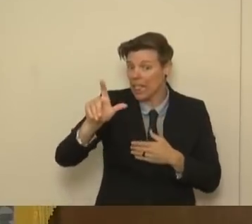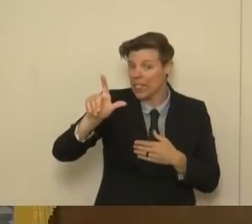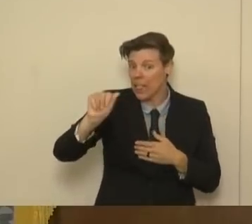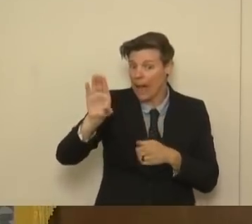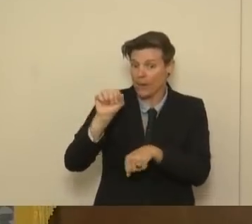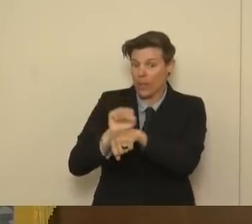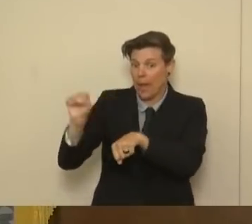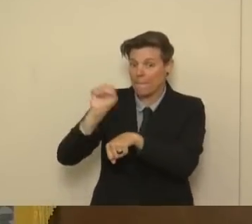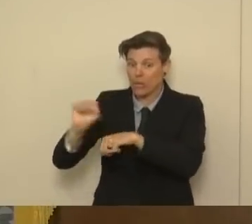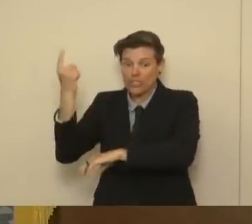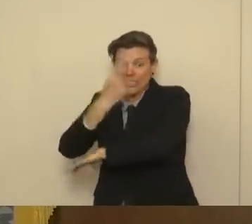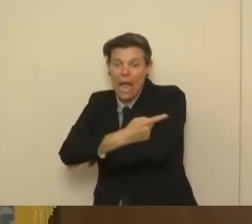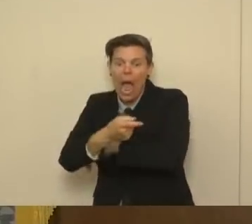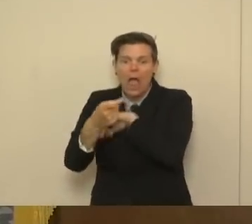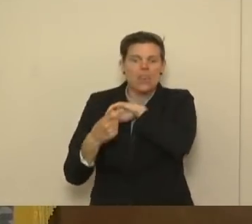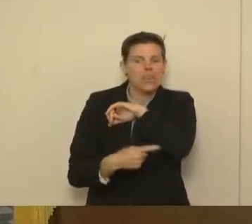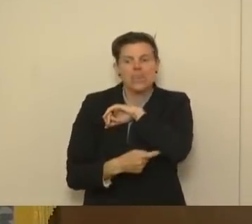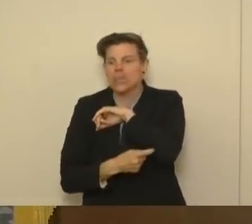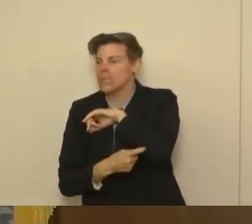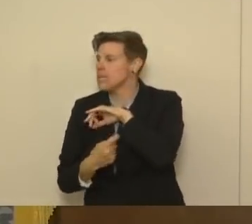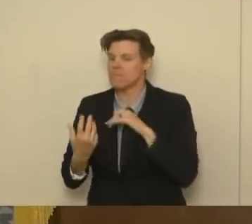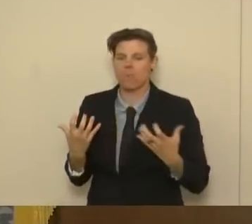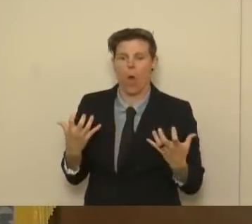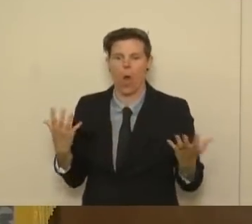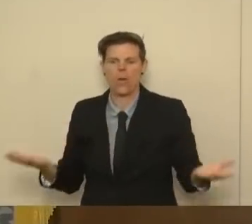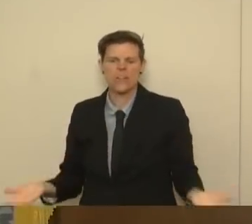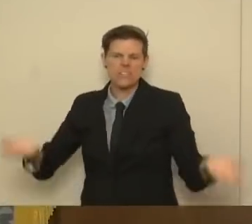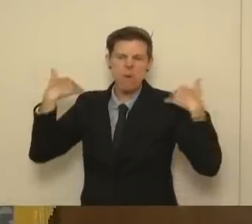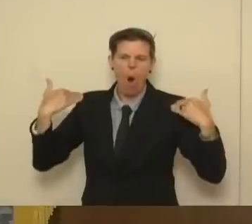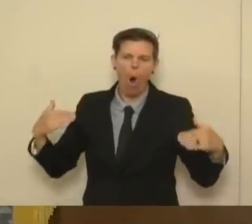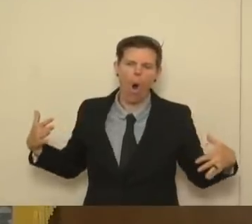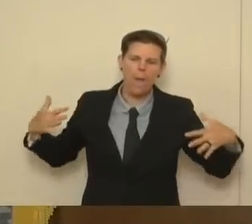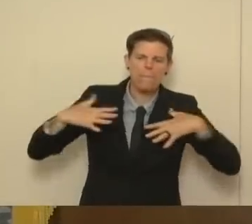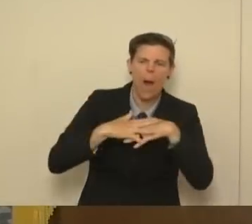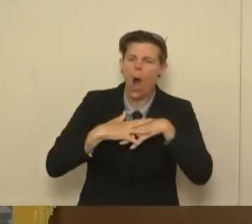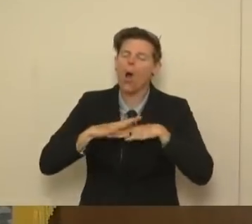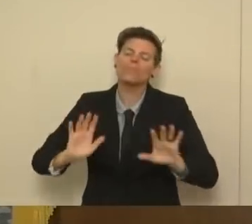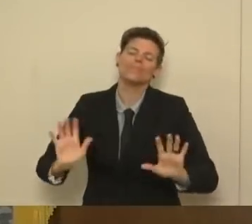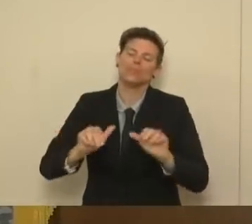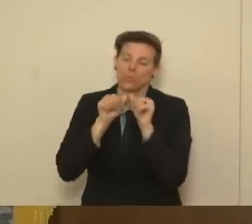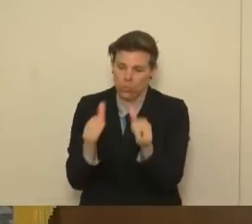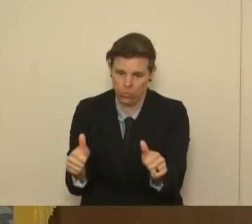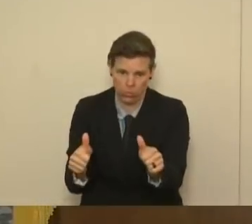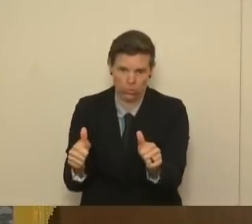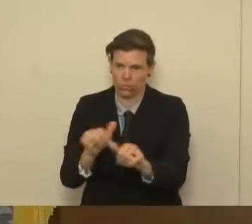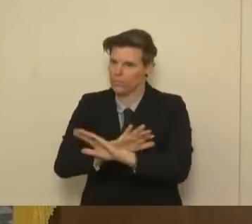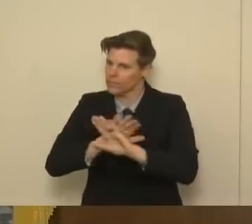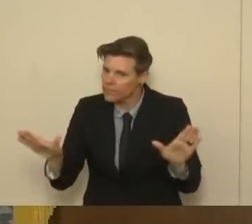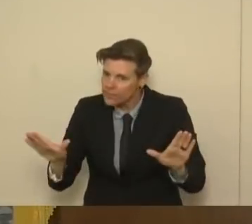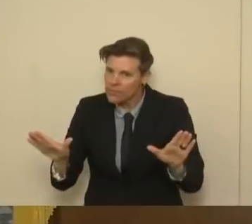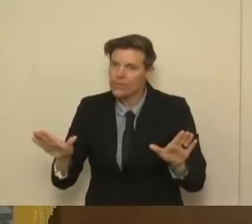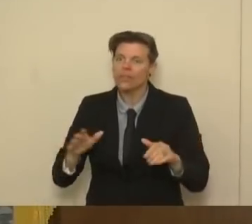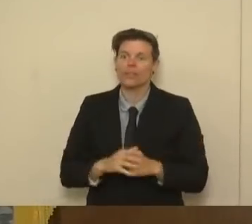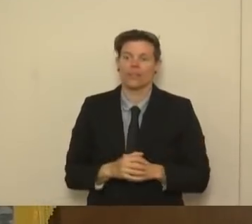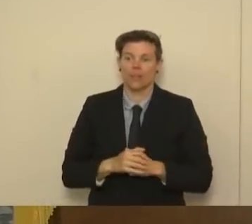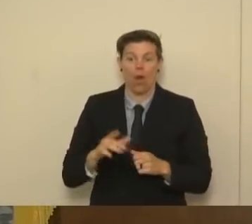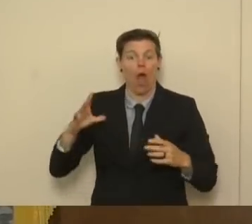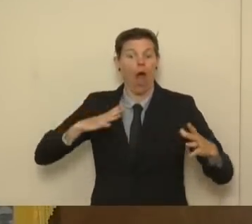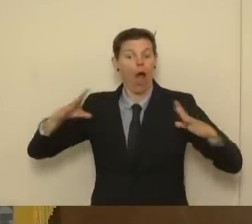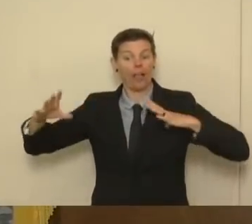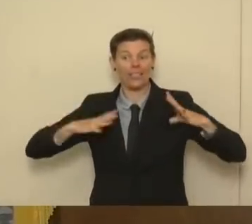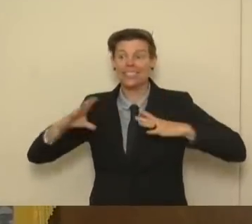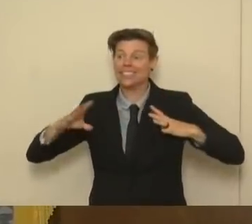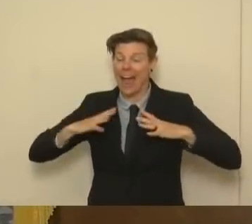doing that. Because if you don't, we will see, right, up to 5 weeks later, increases in cases. And what will that